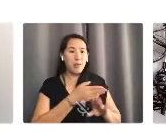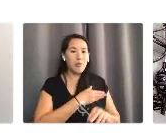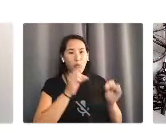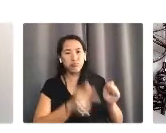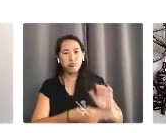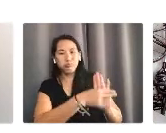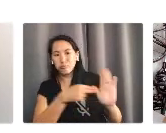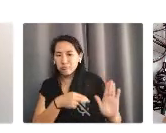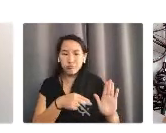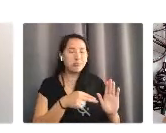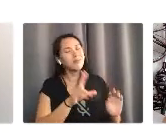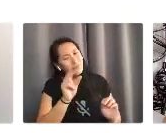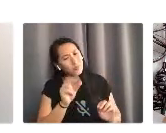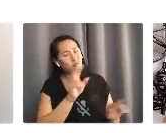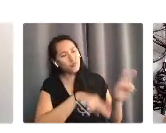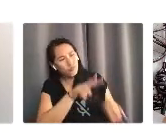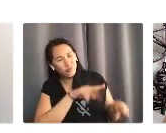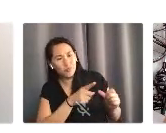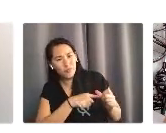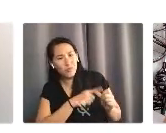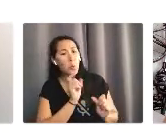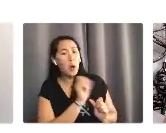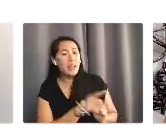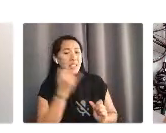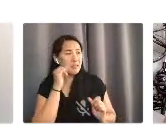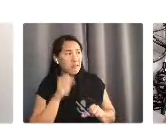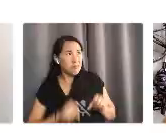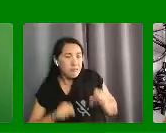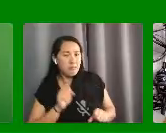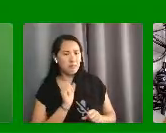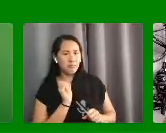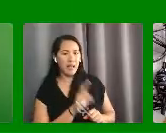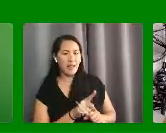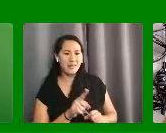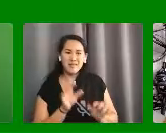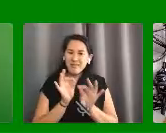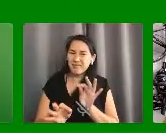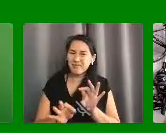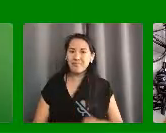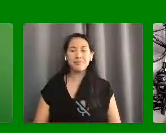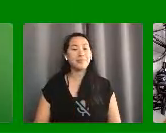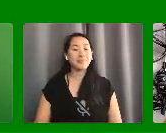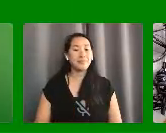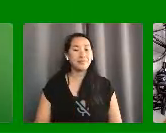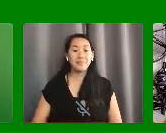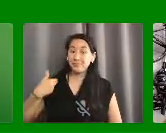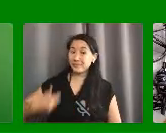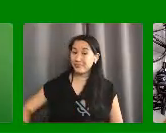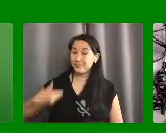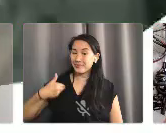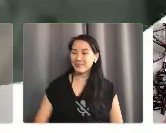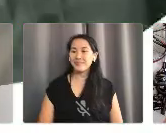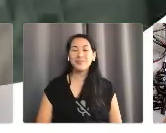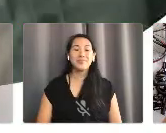label others. And if you don't know, just ask. It's that simple. Now, a little bit about myself. My